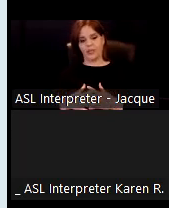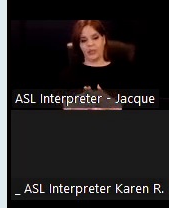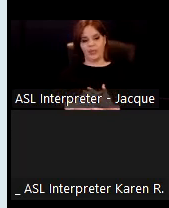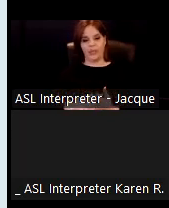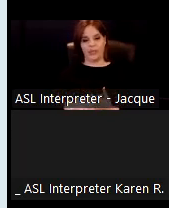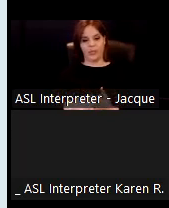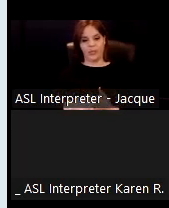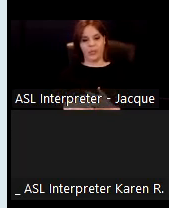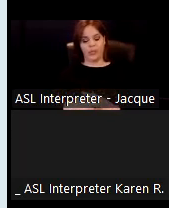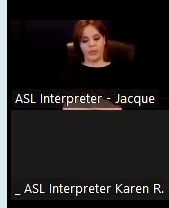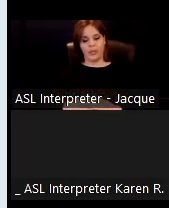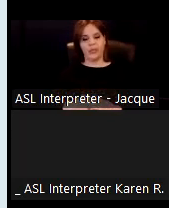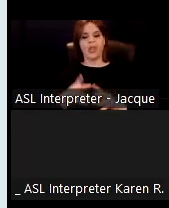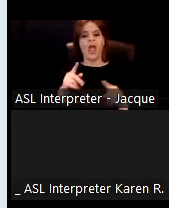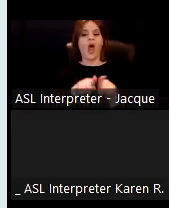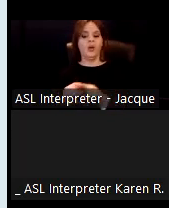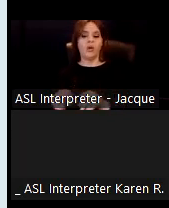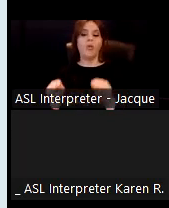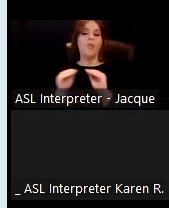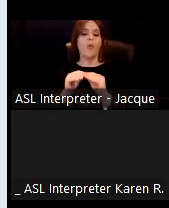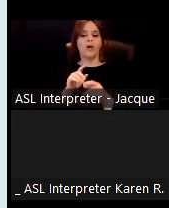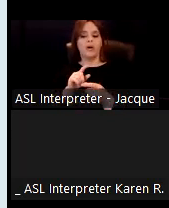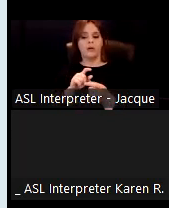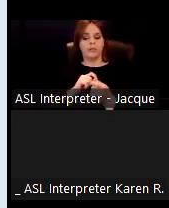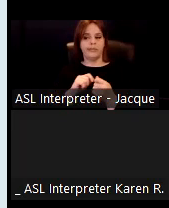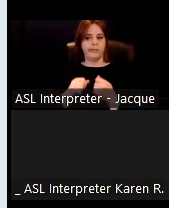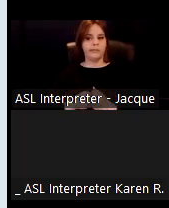and also more specific